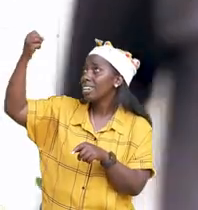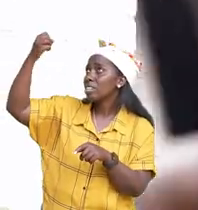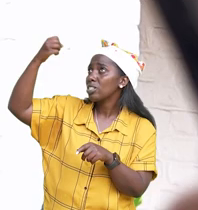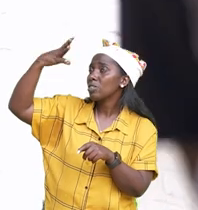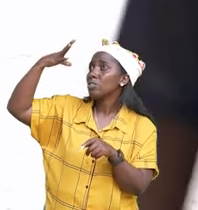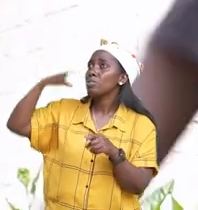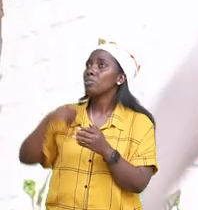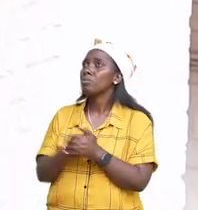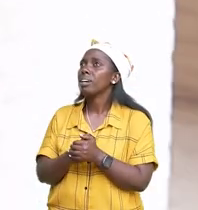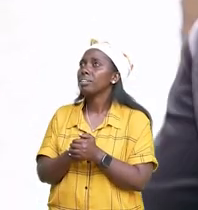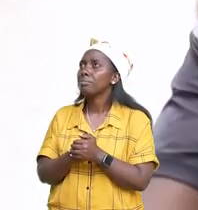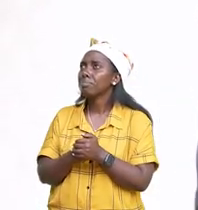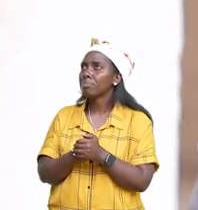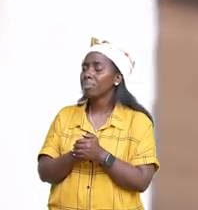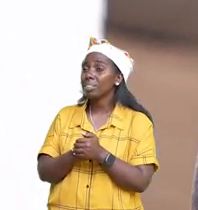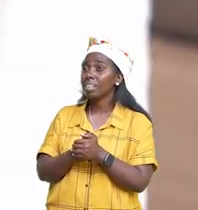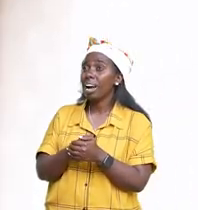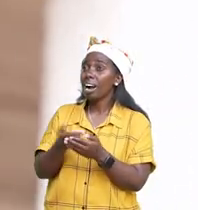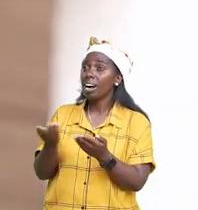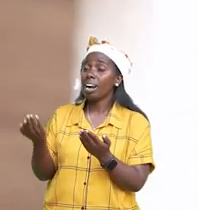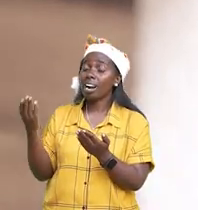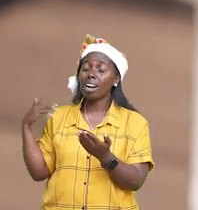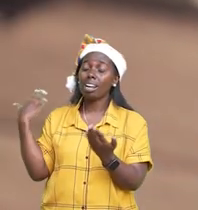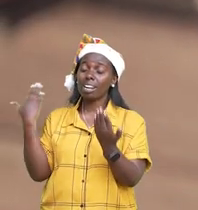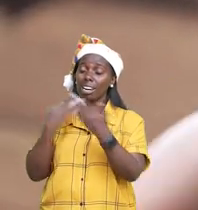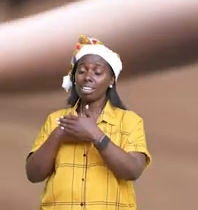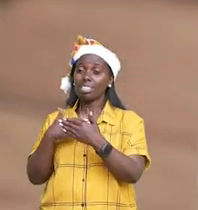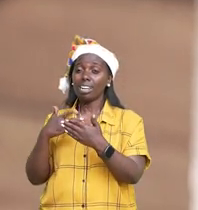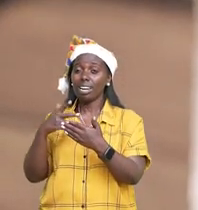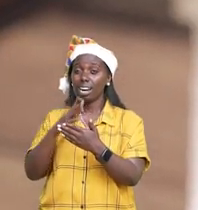Kiura Sirazua,